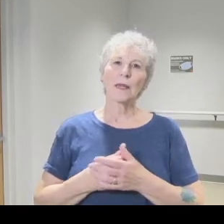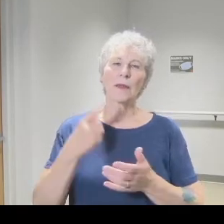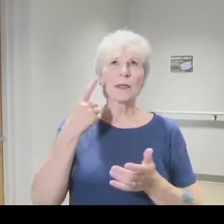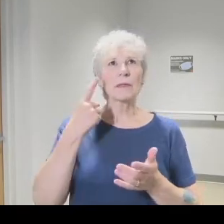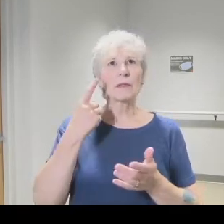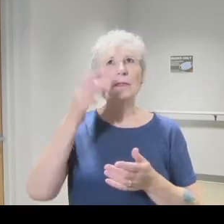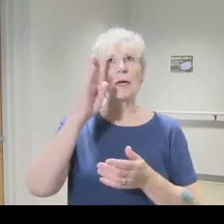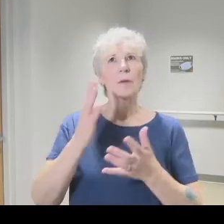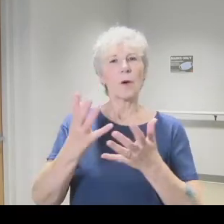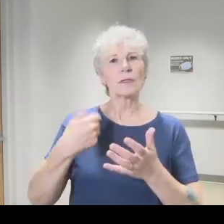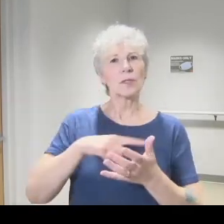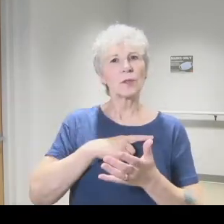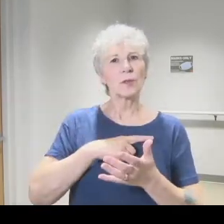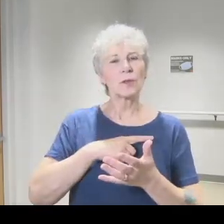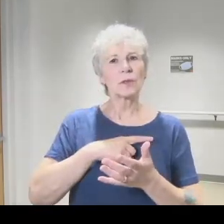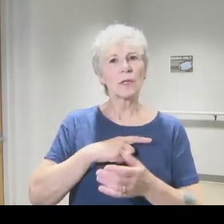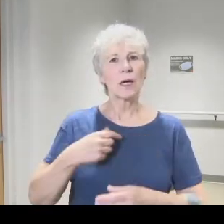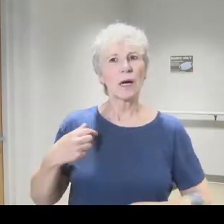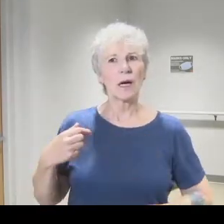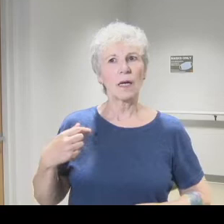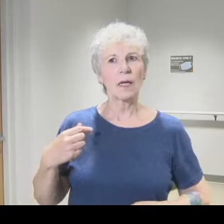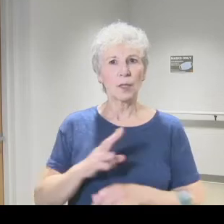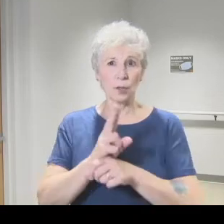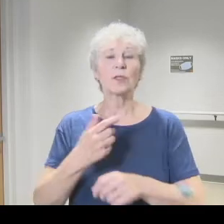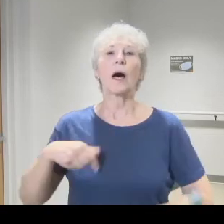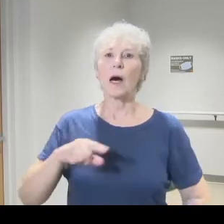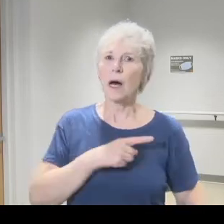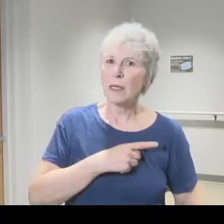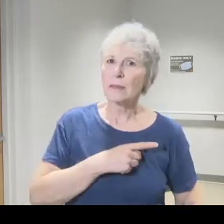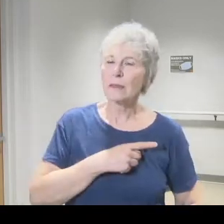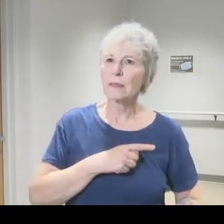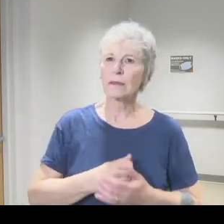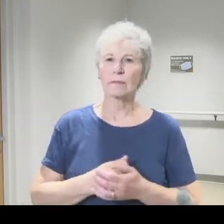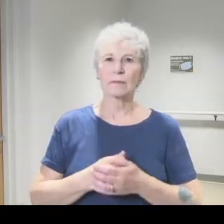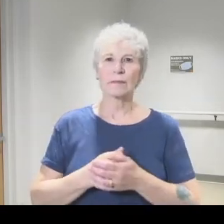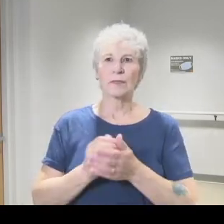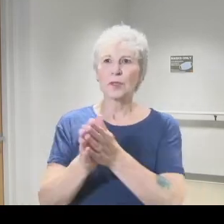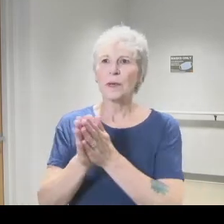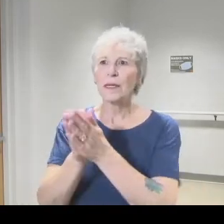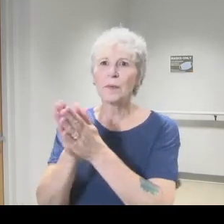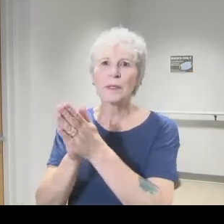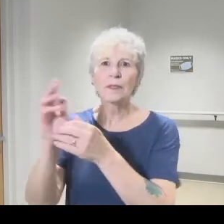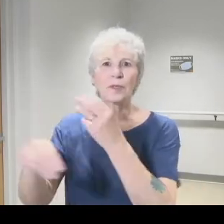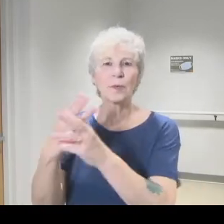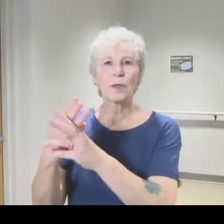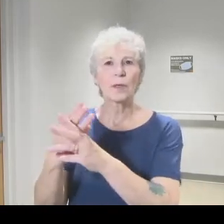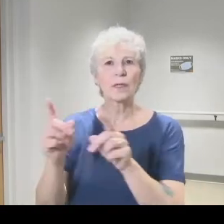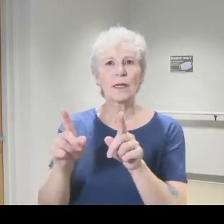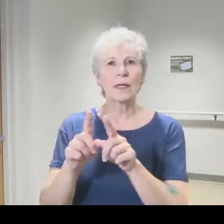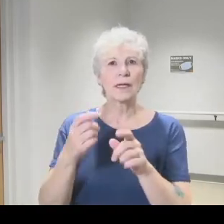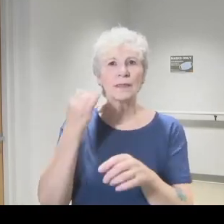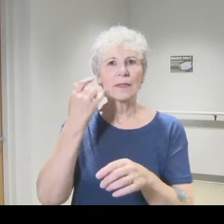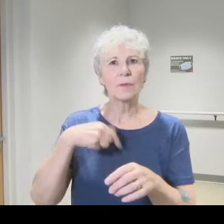us, you and me, to make appeals to the world as if we were